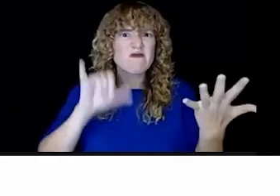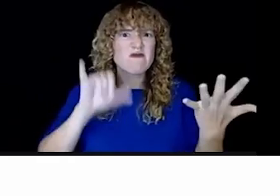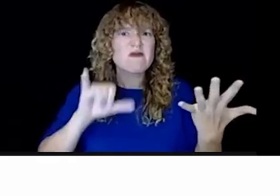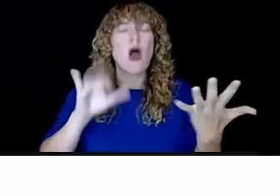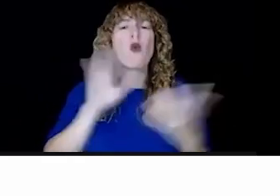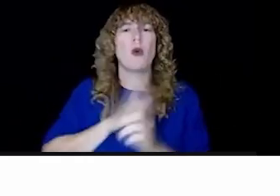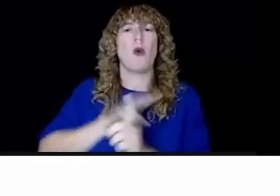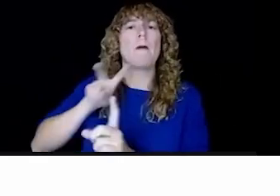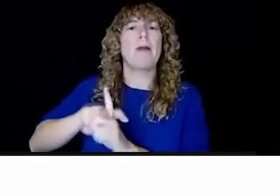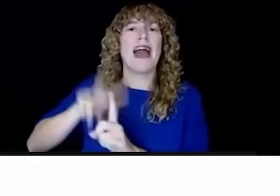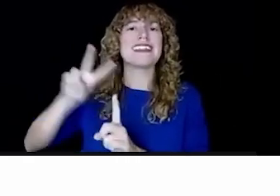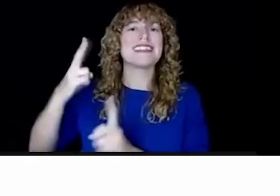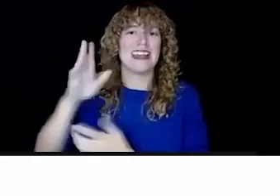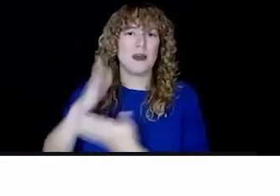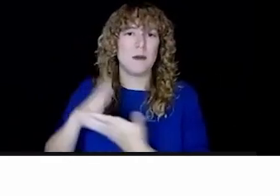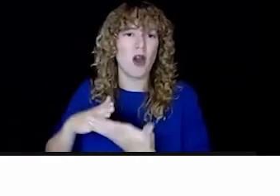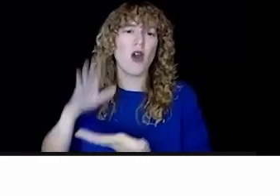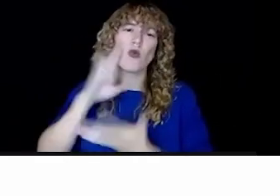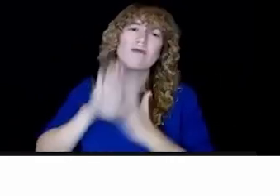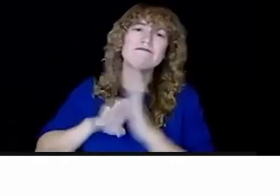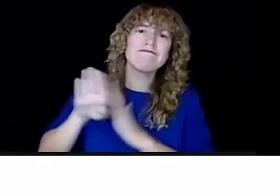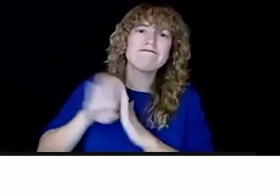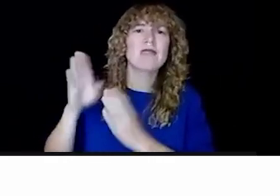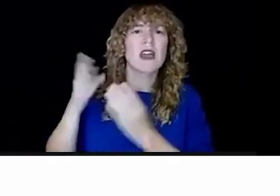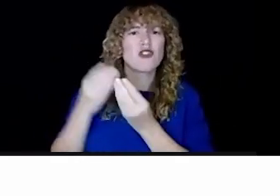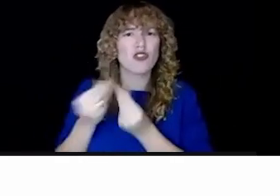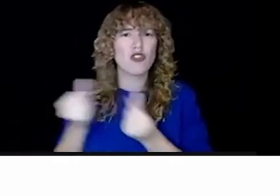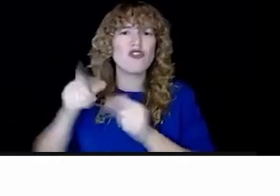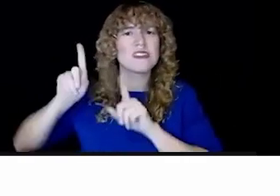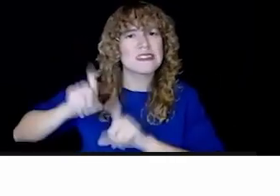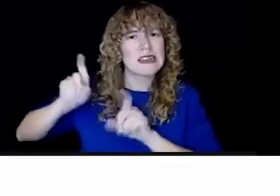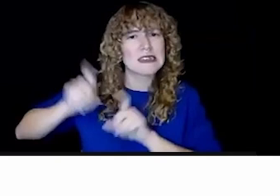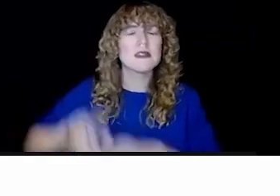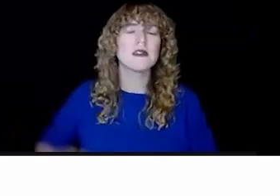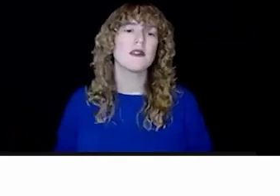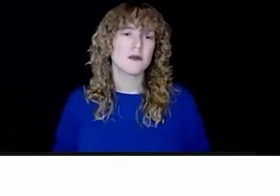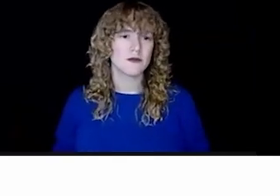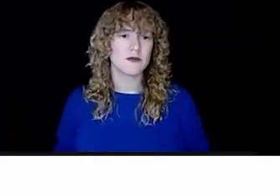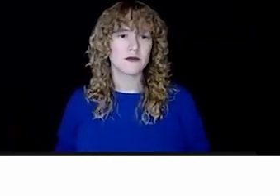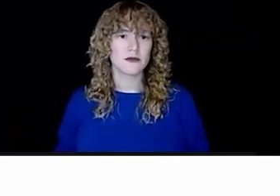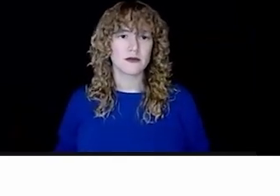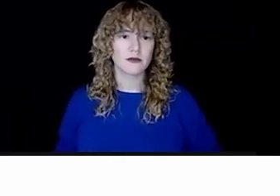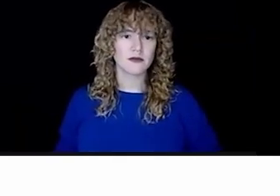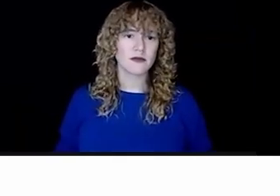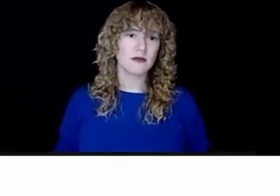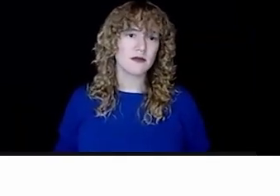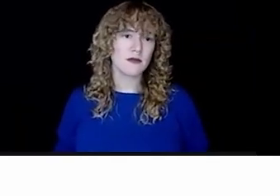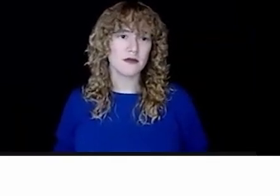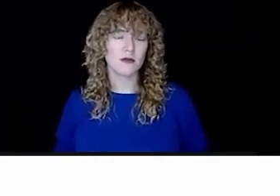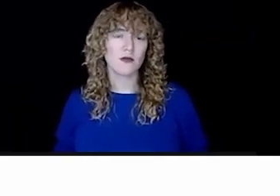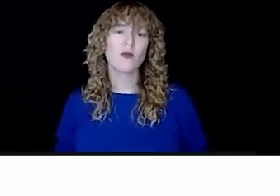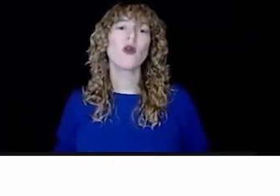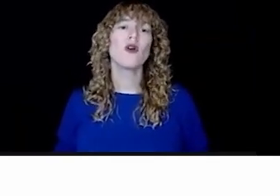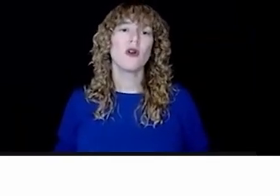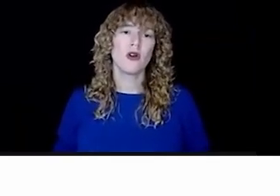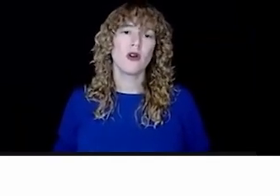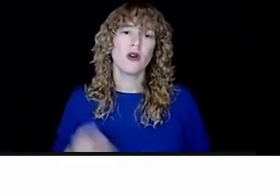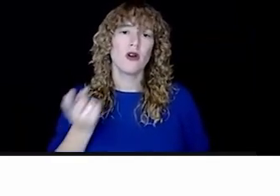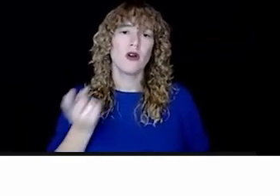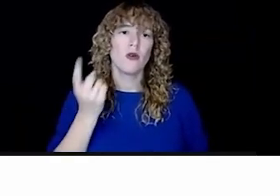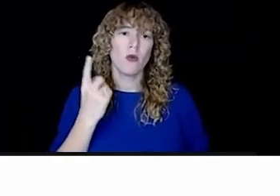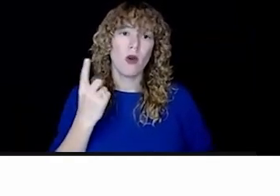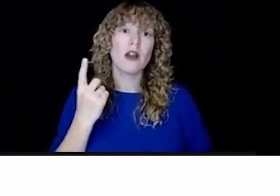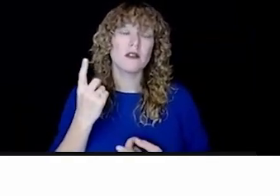some different solutions. One that we have committed to working on for the Canadian